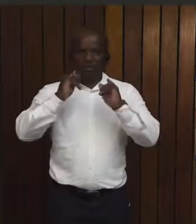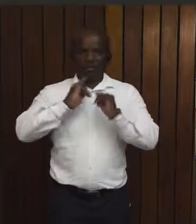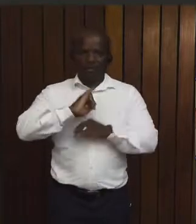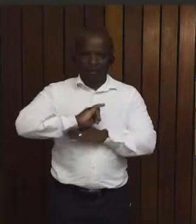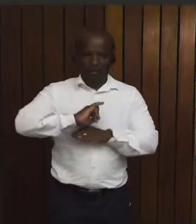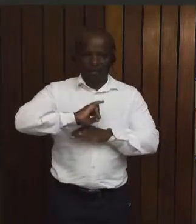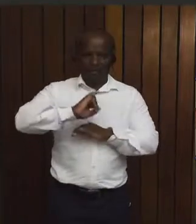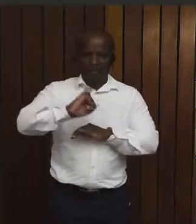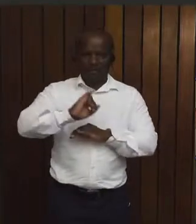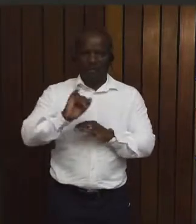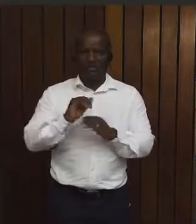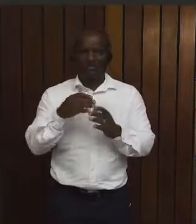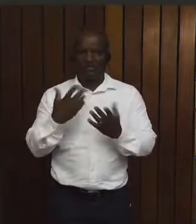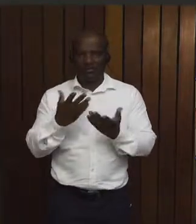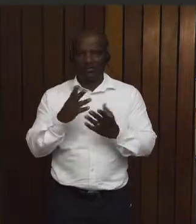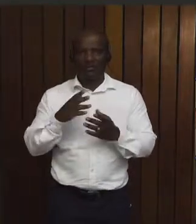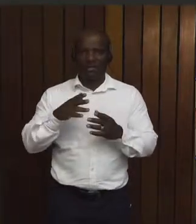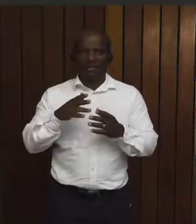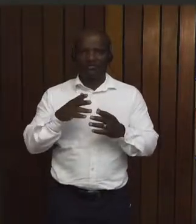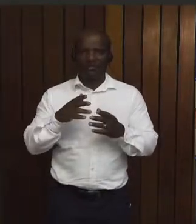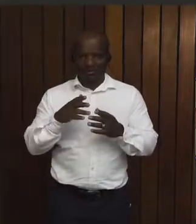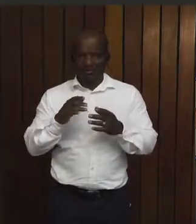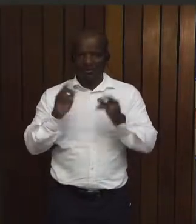in Vereeniging. Honorable Chair